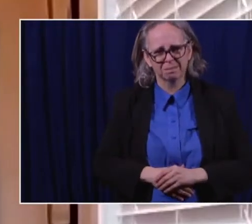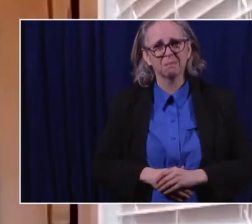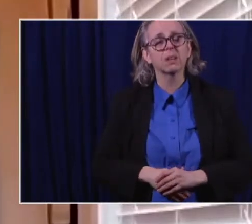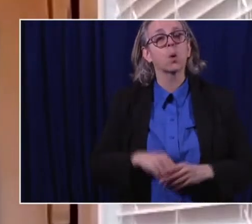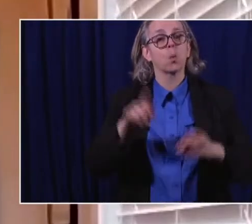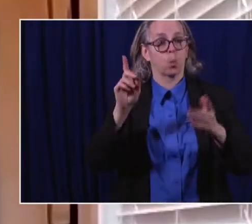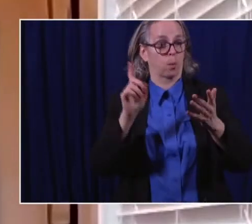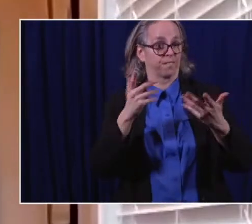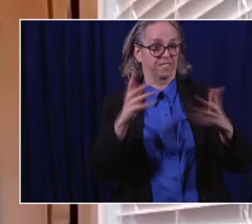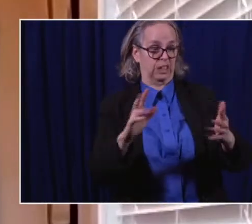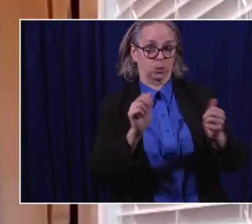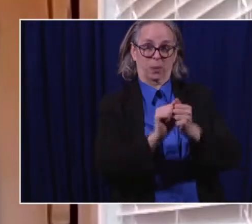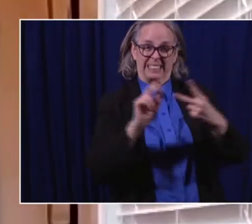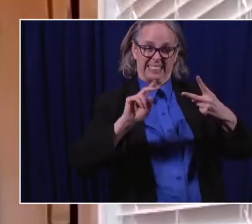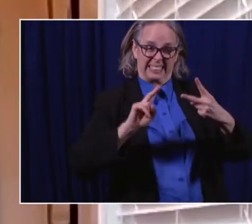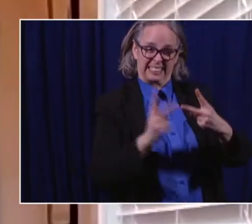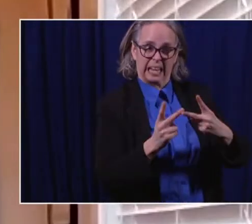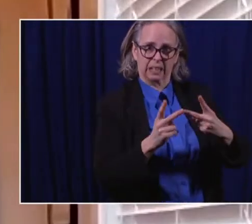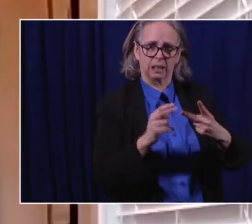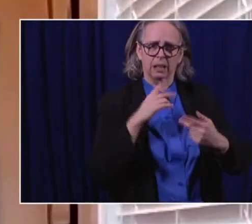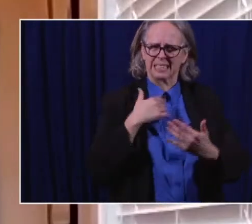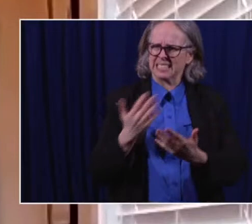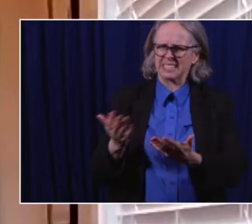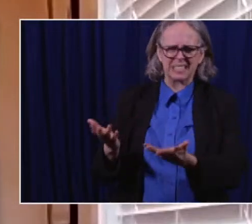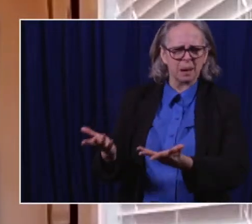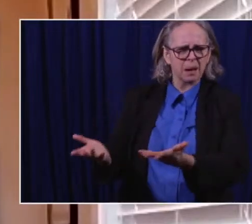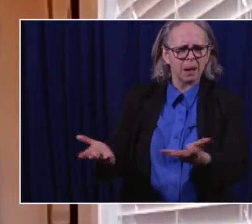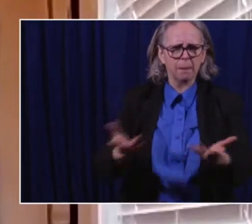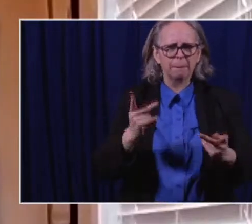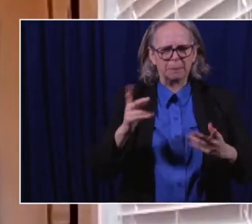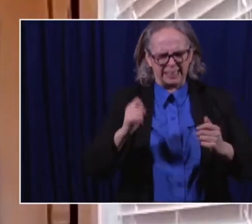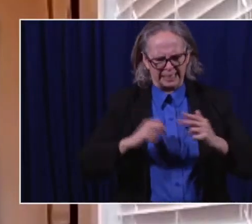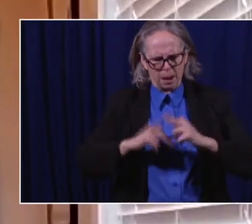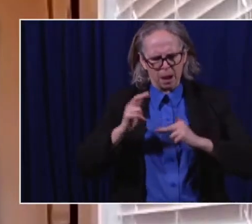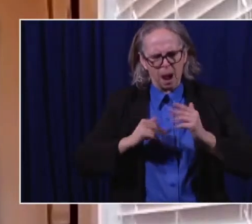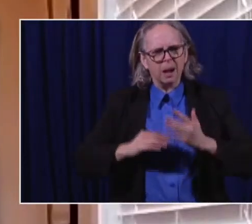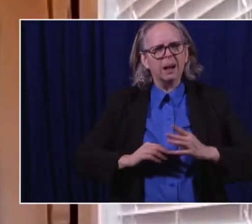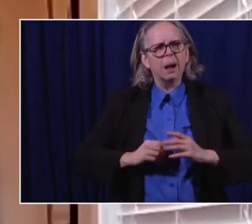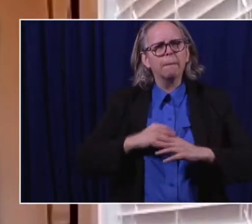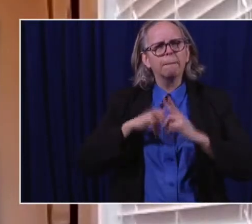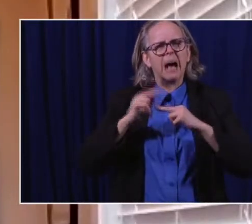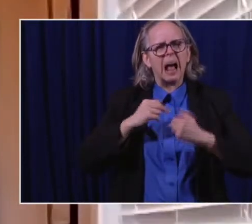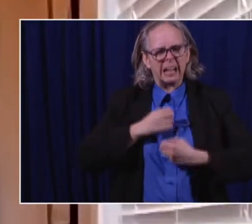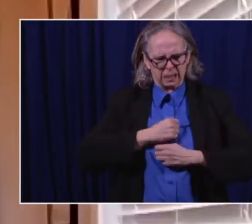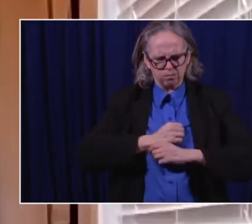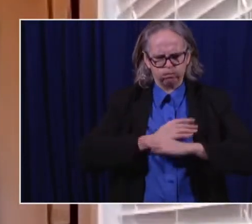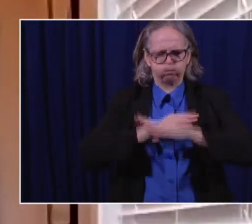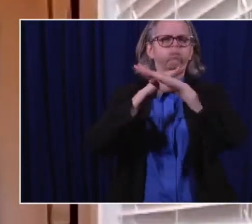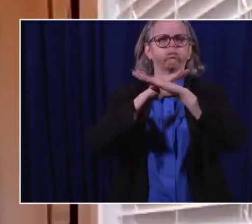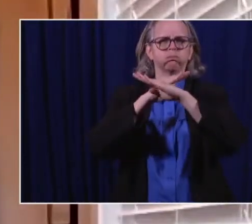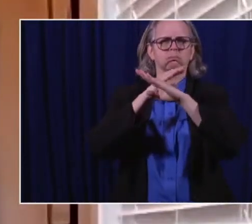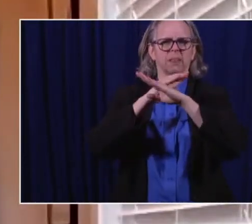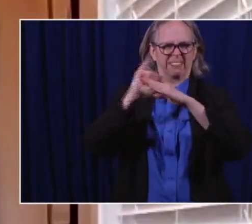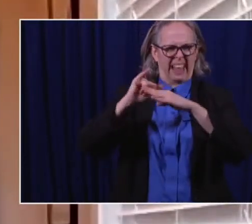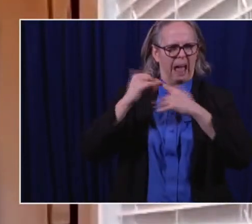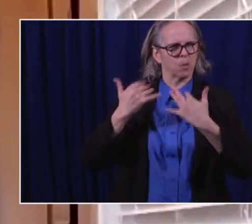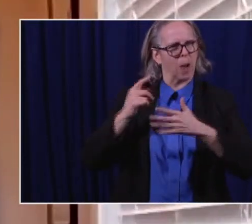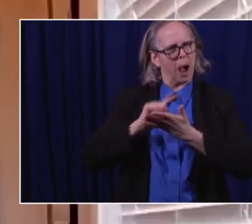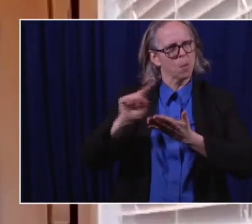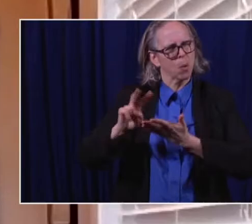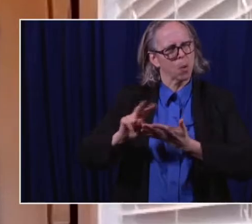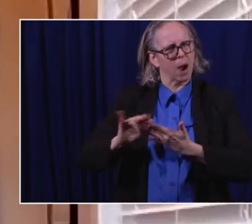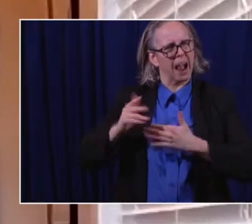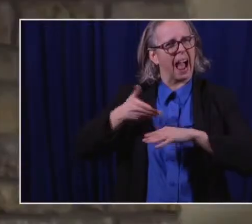immune systems to have a chance to be fully prepared. So there's a little time here yet. Dr.